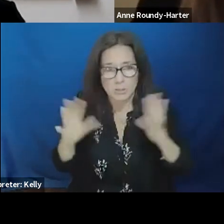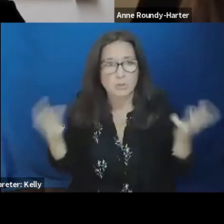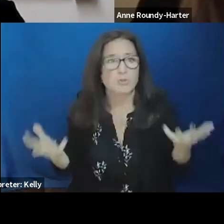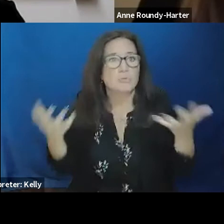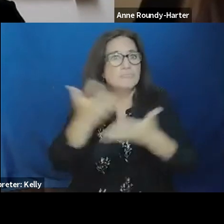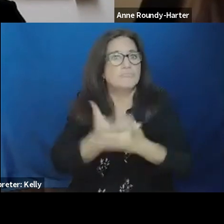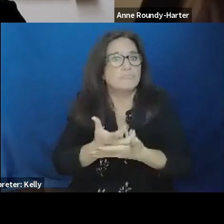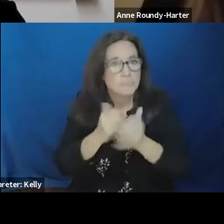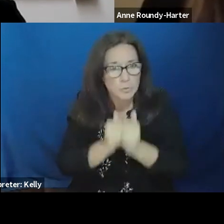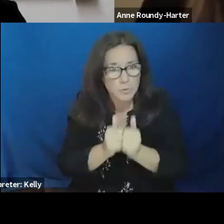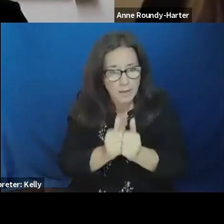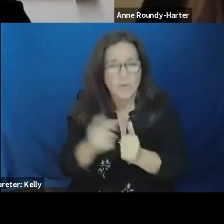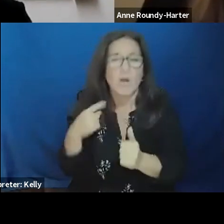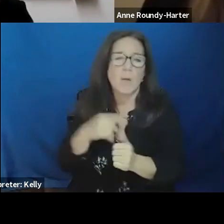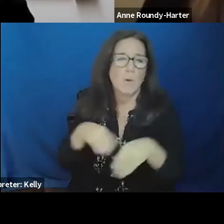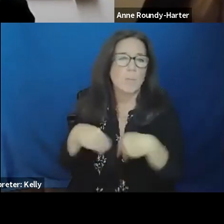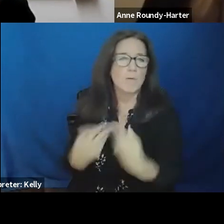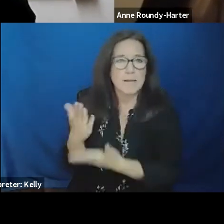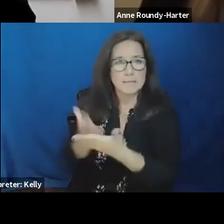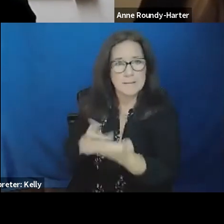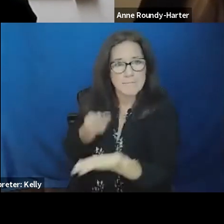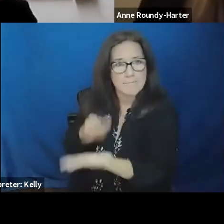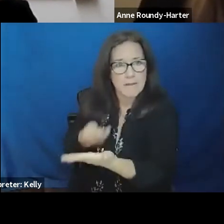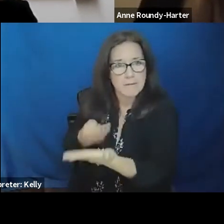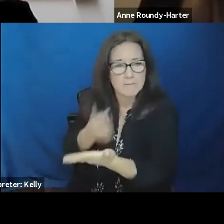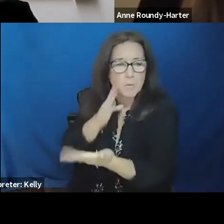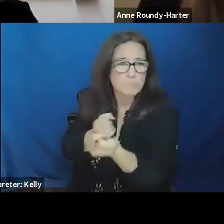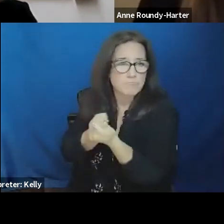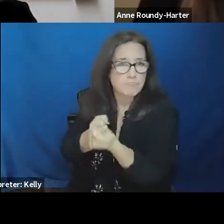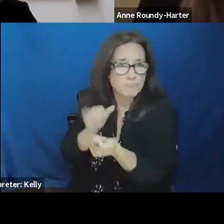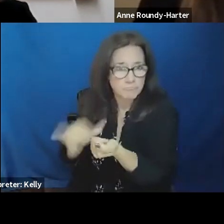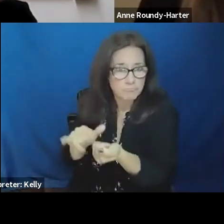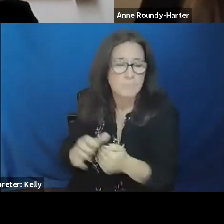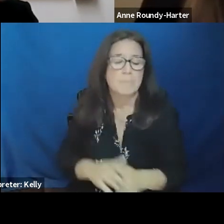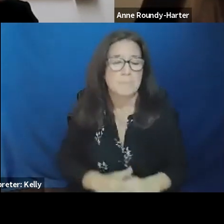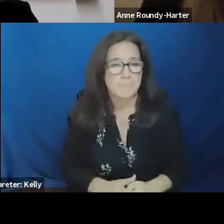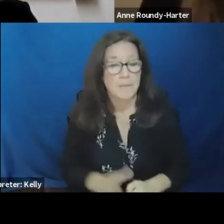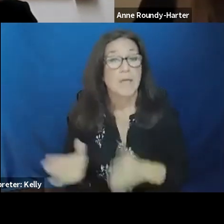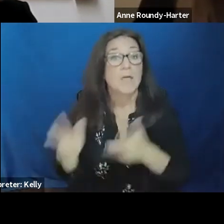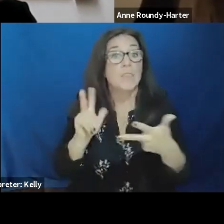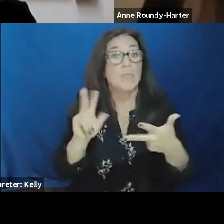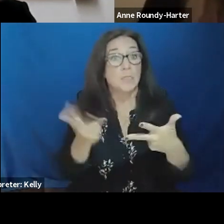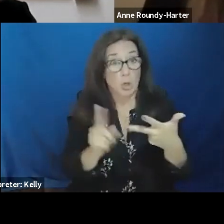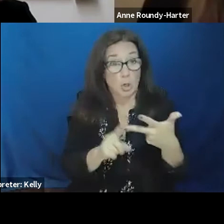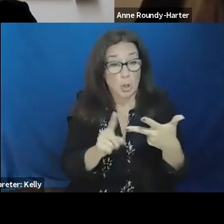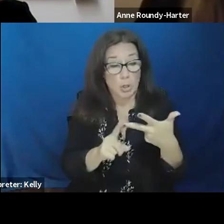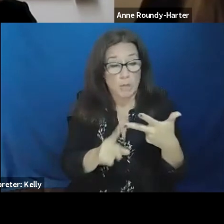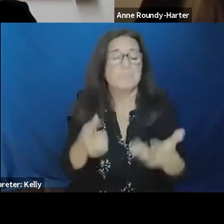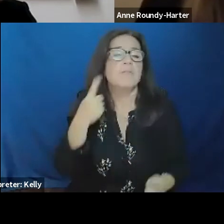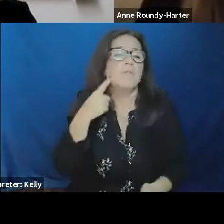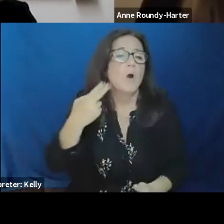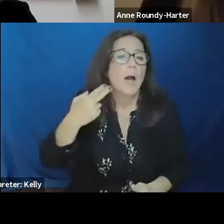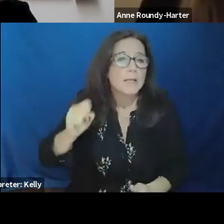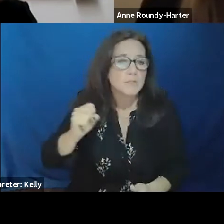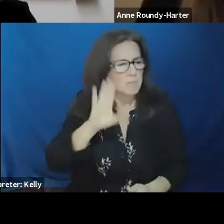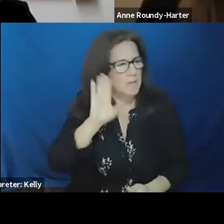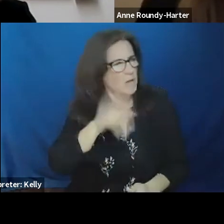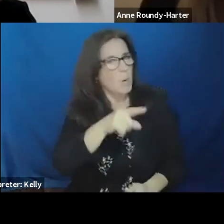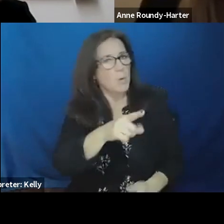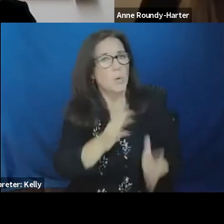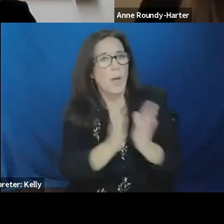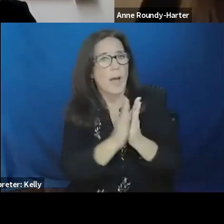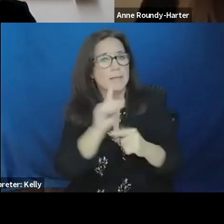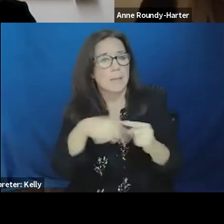do that. The third way that we look at our curriculum creation is in the high school space. I know you asked about junior high, but I just want to